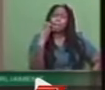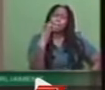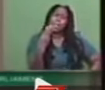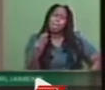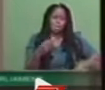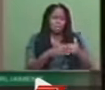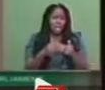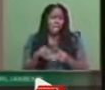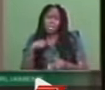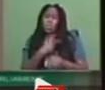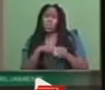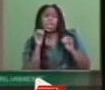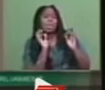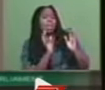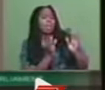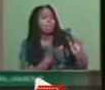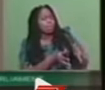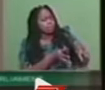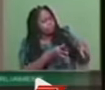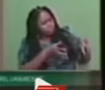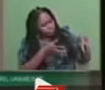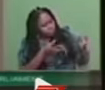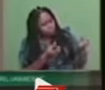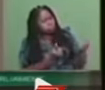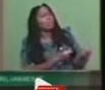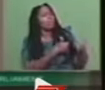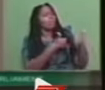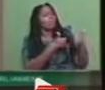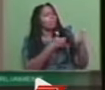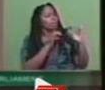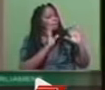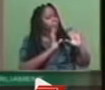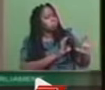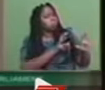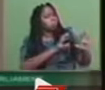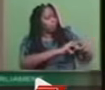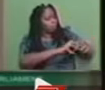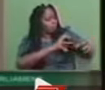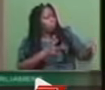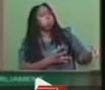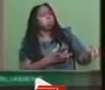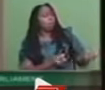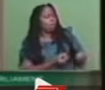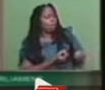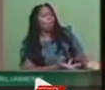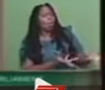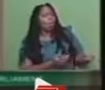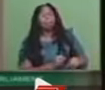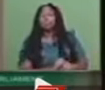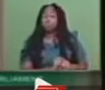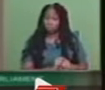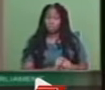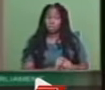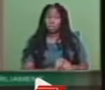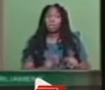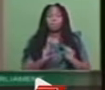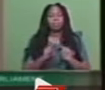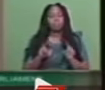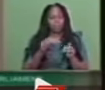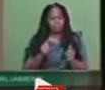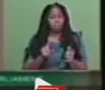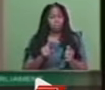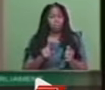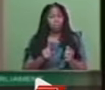In fact, according to central bank stats, in fiscal 2015, even with Brent falling to as low as